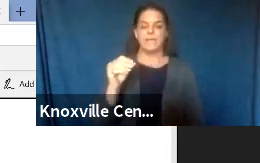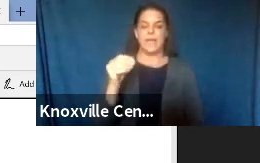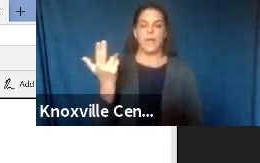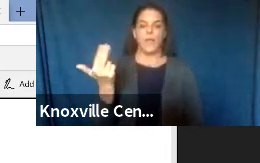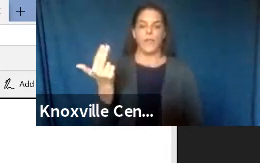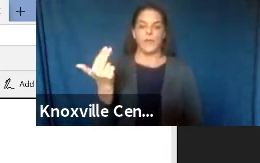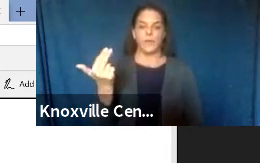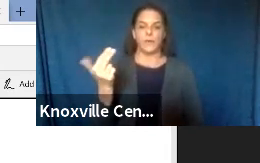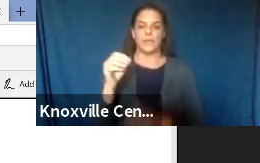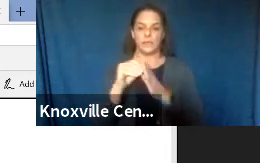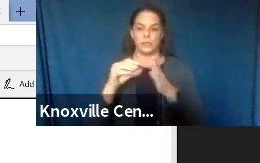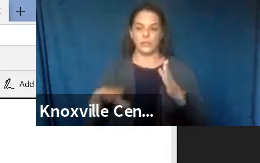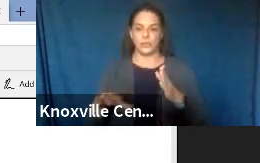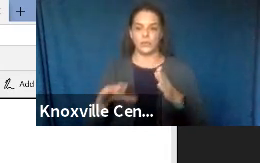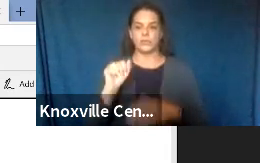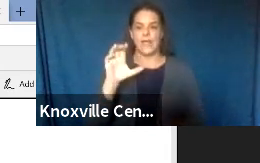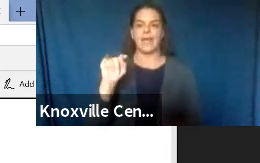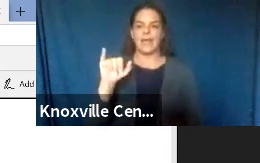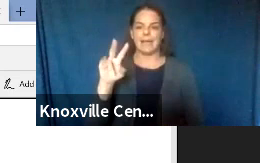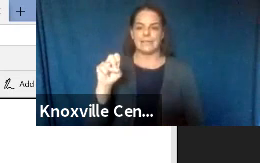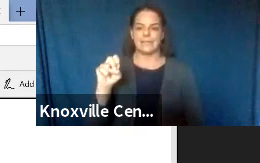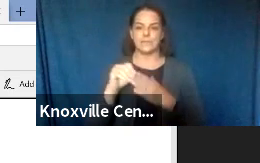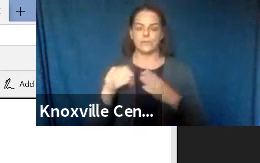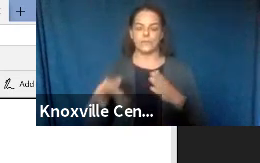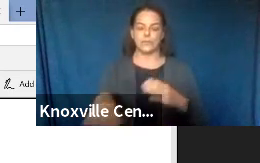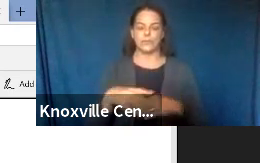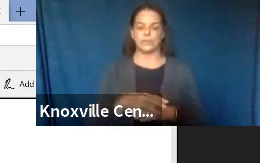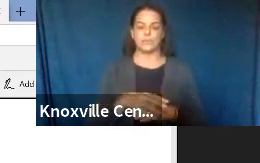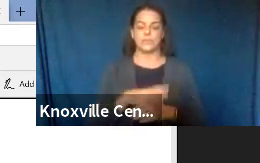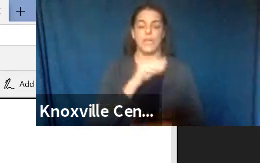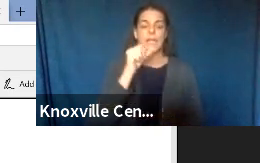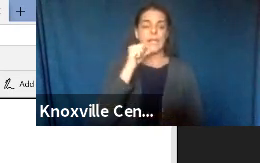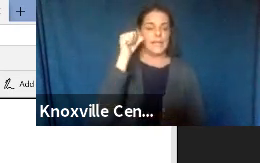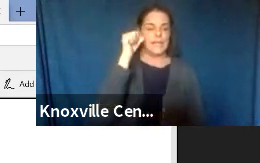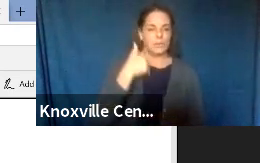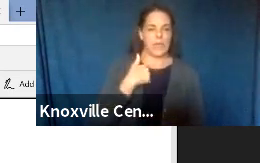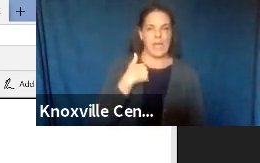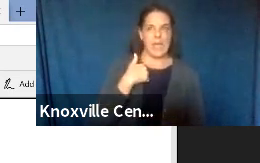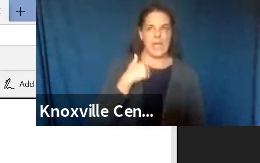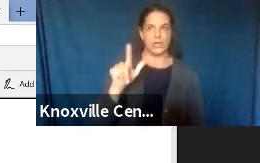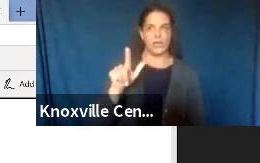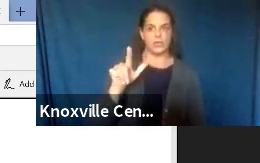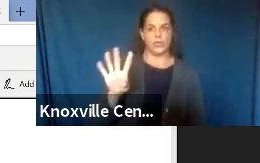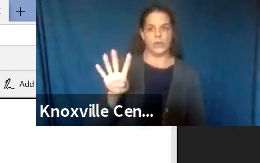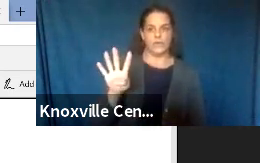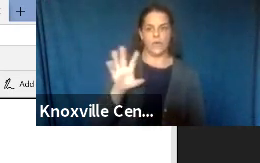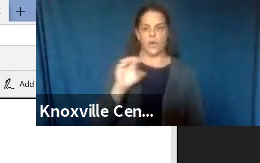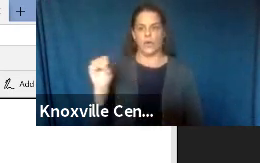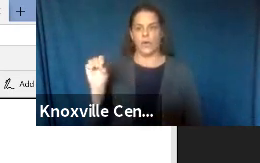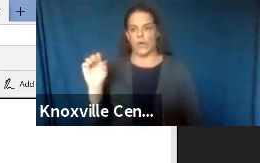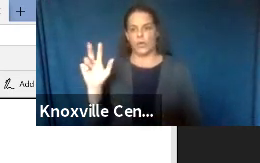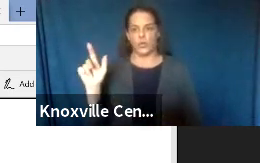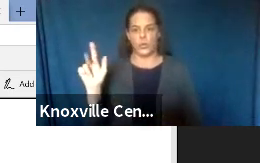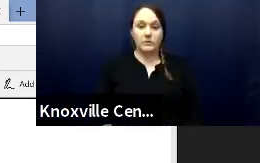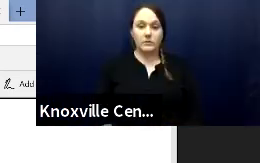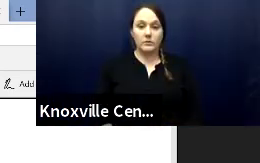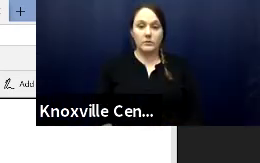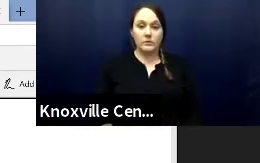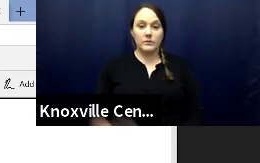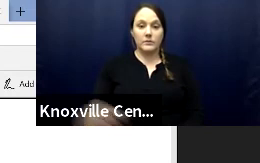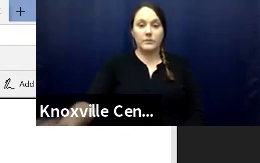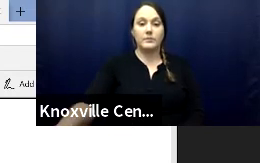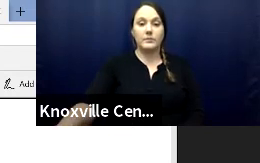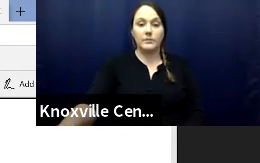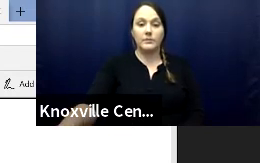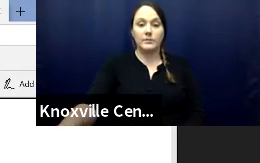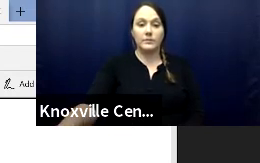13 students, active students. And yesterday we had 24 and 23. Next slide,